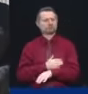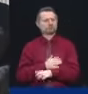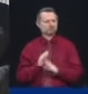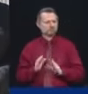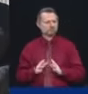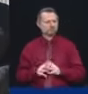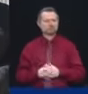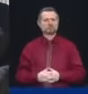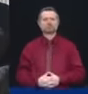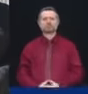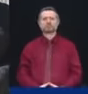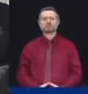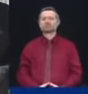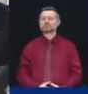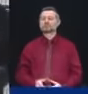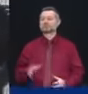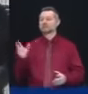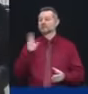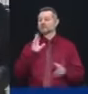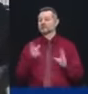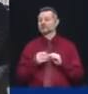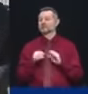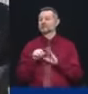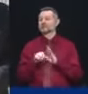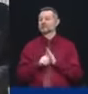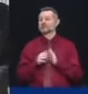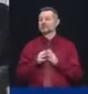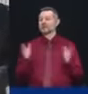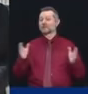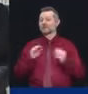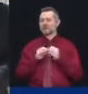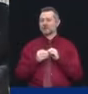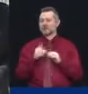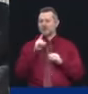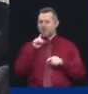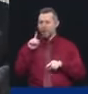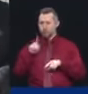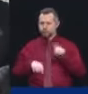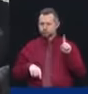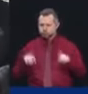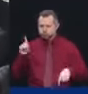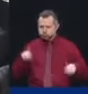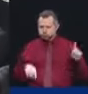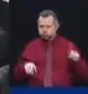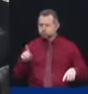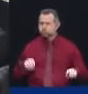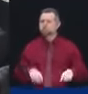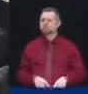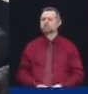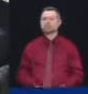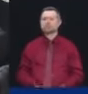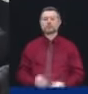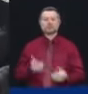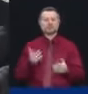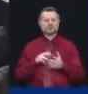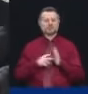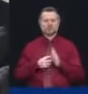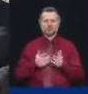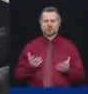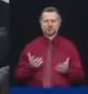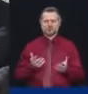numbers. Statewide, we see a variance in the positivity. That shows you the nature